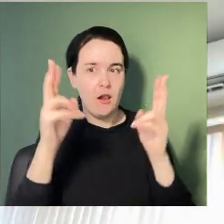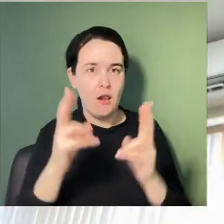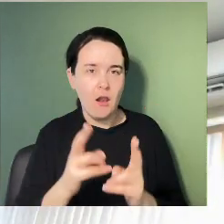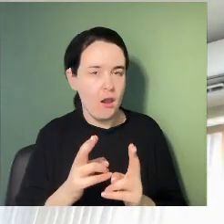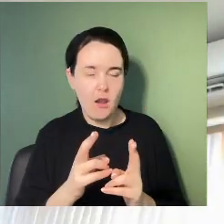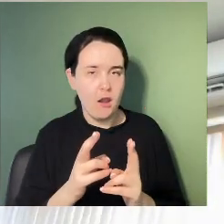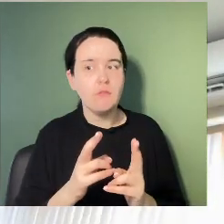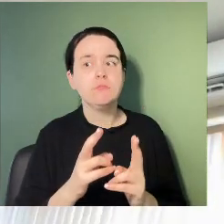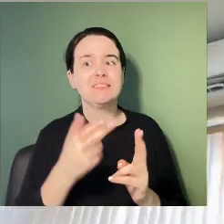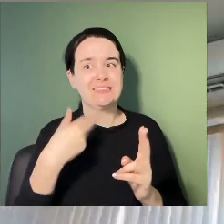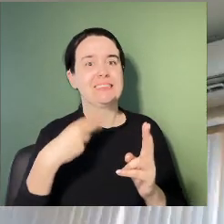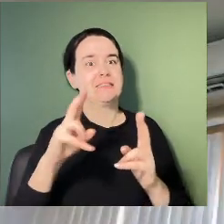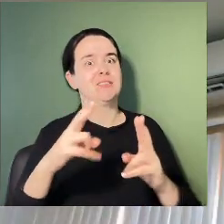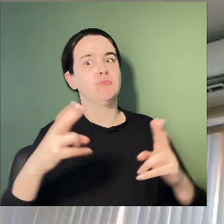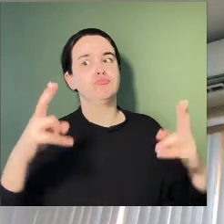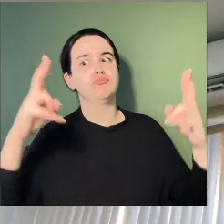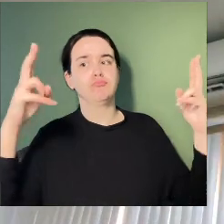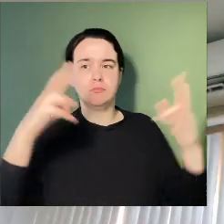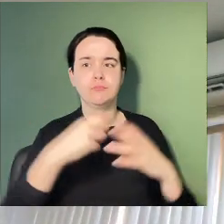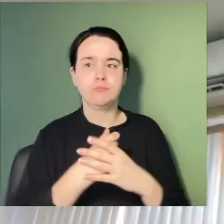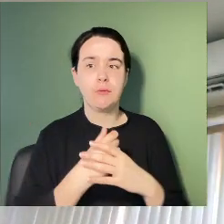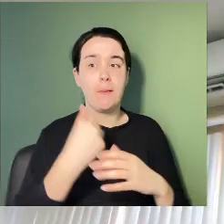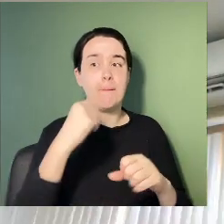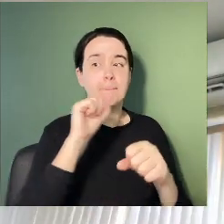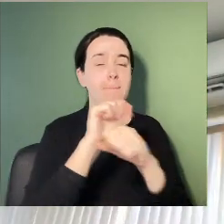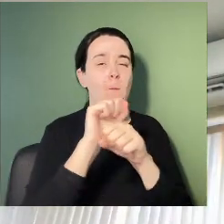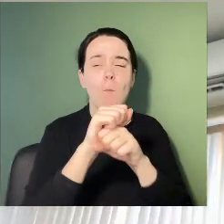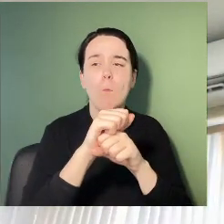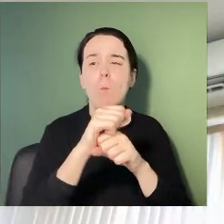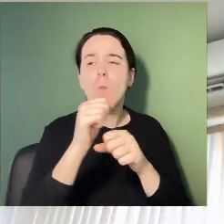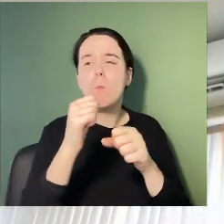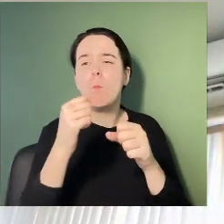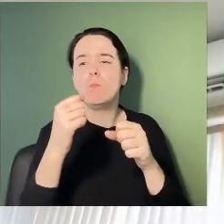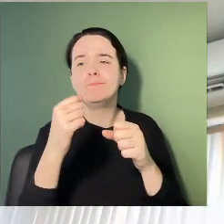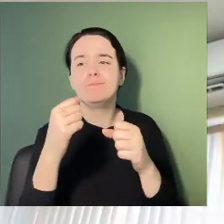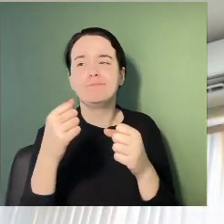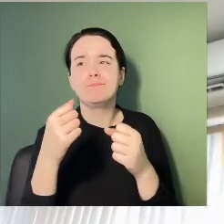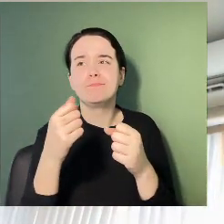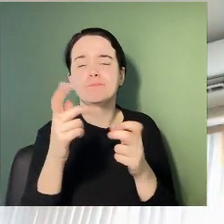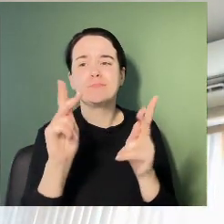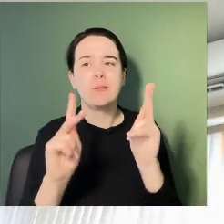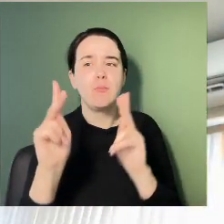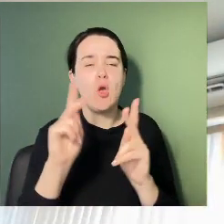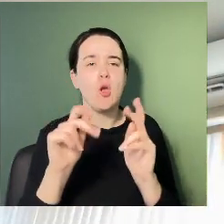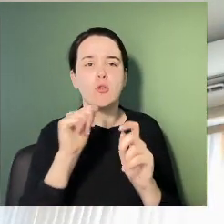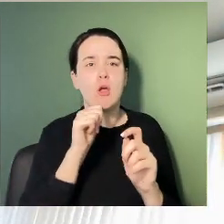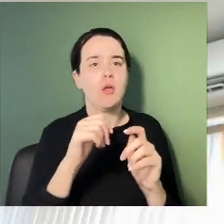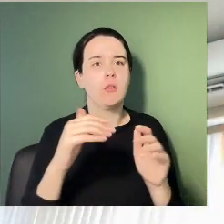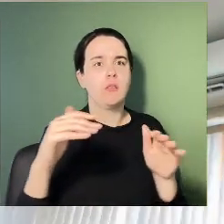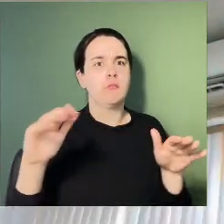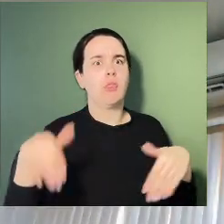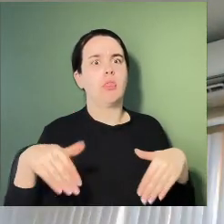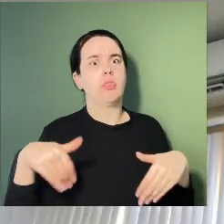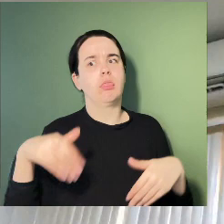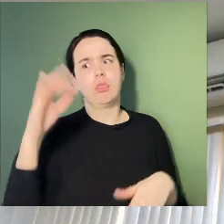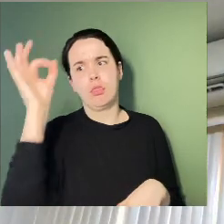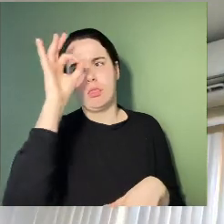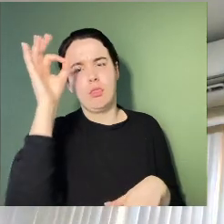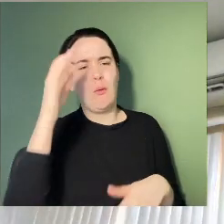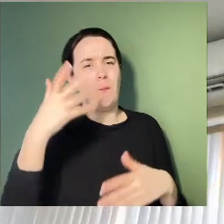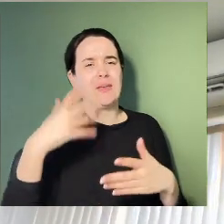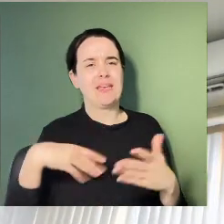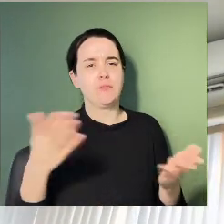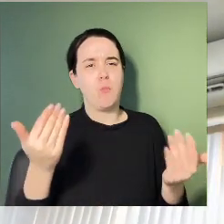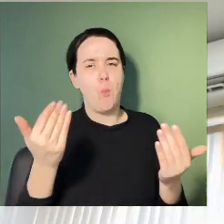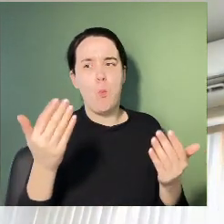to underserved communities. It's not trickling down to people who are not so literate. How can we